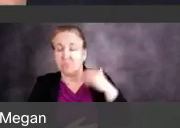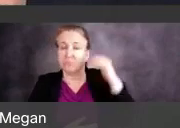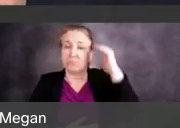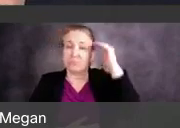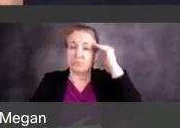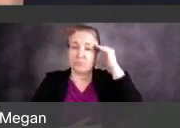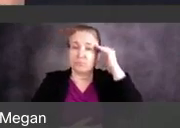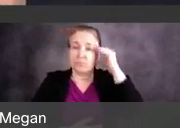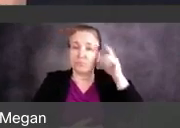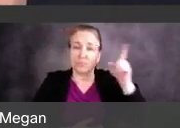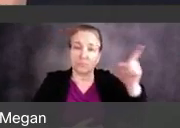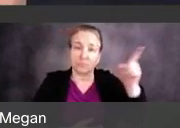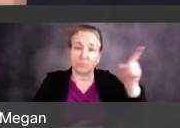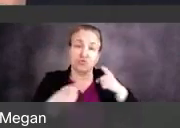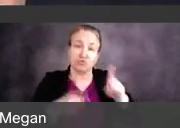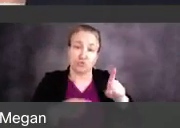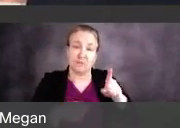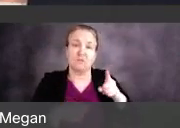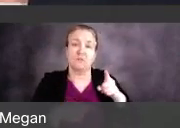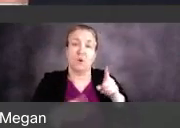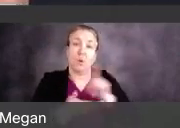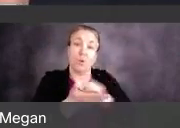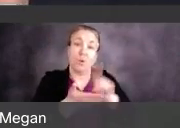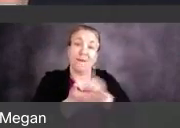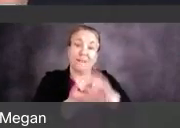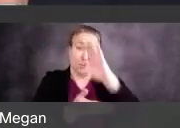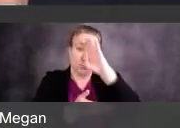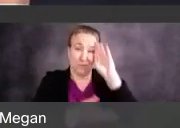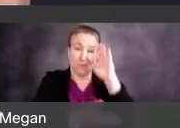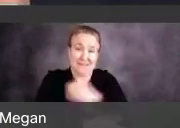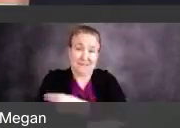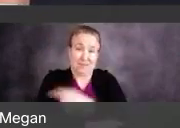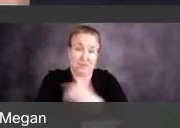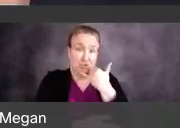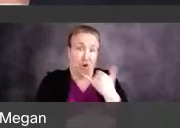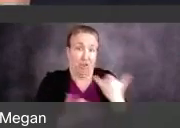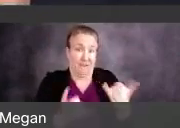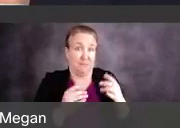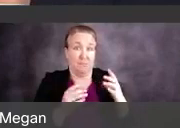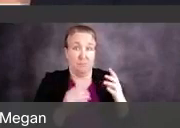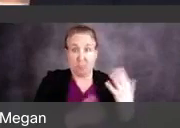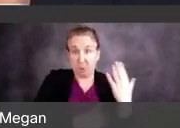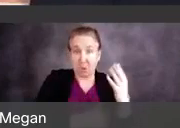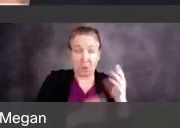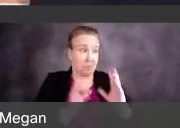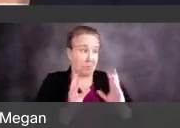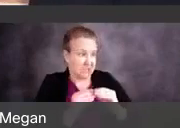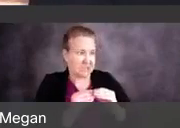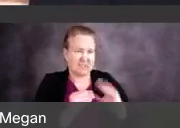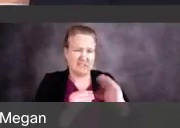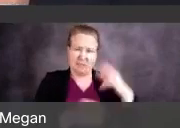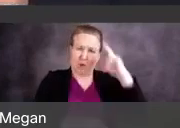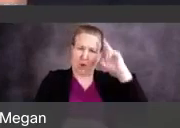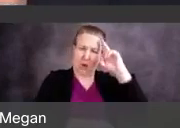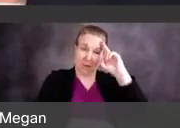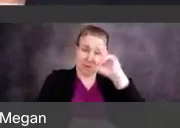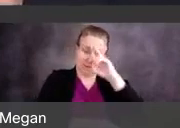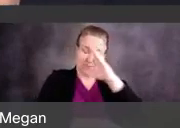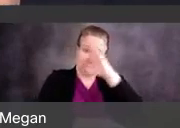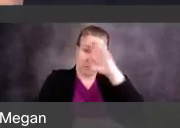that during our weekly hospital call this morning, the hospitals all seem to have gotten less doses as